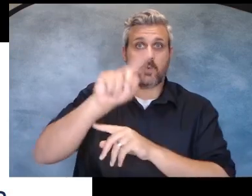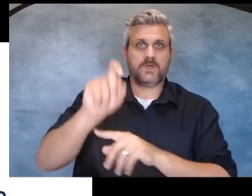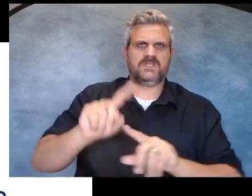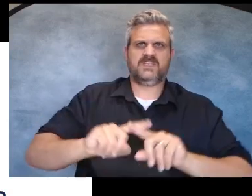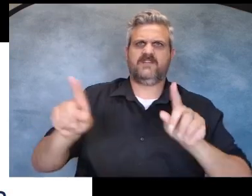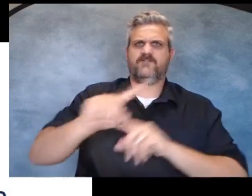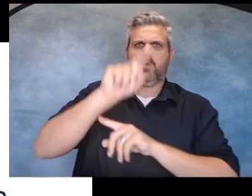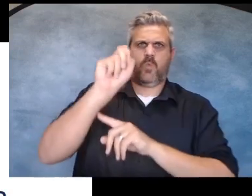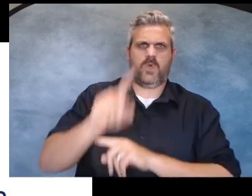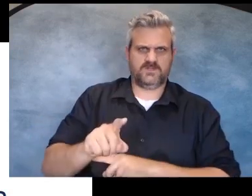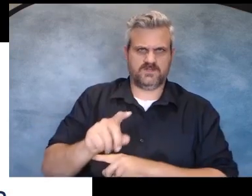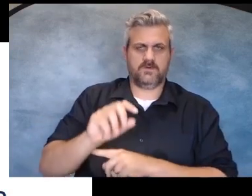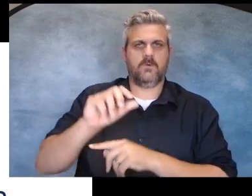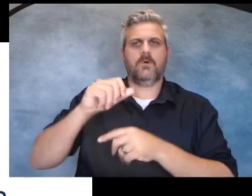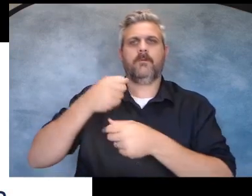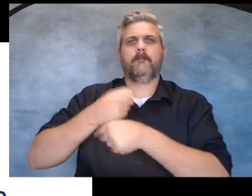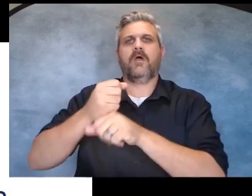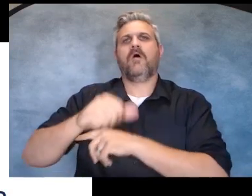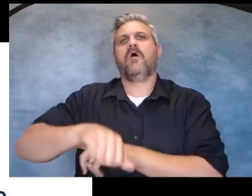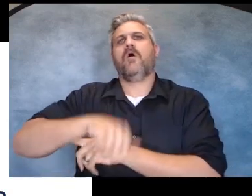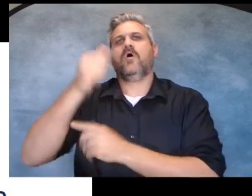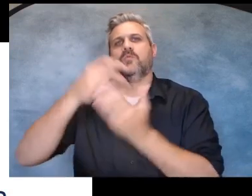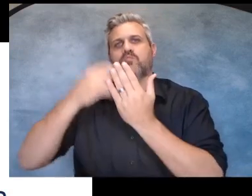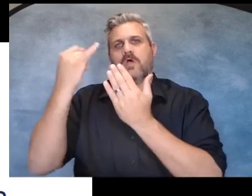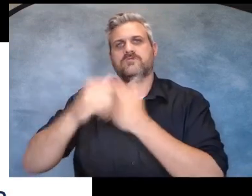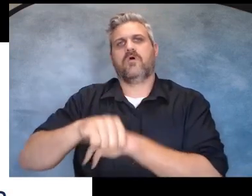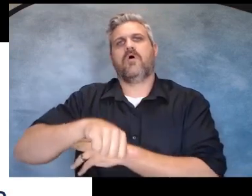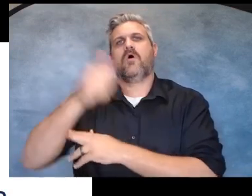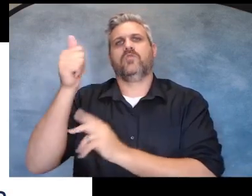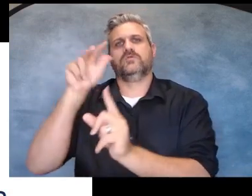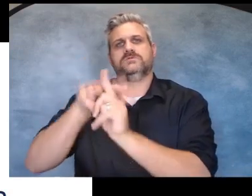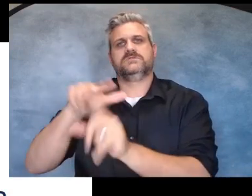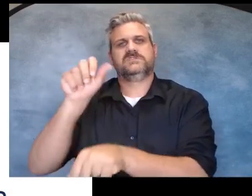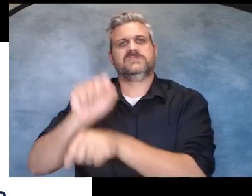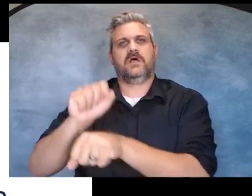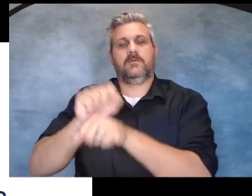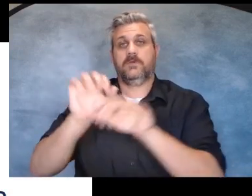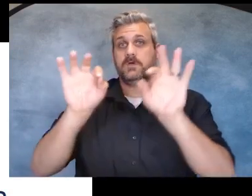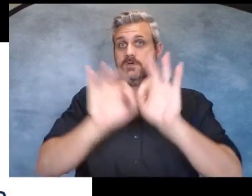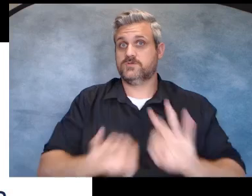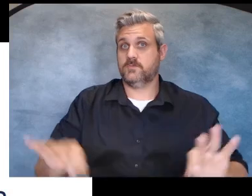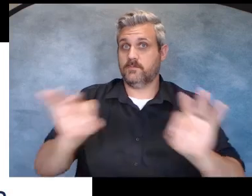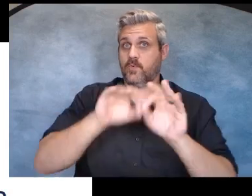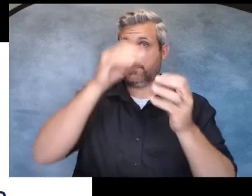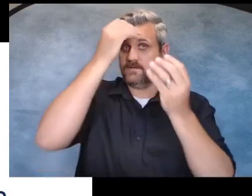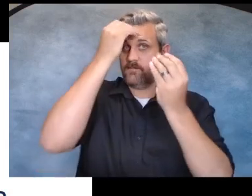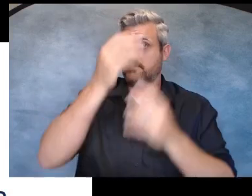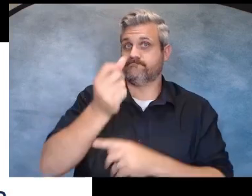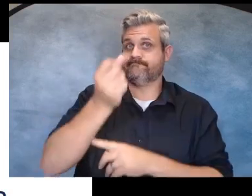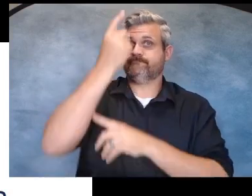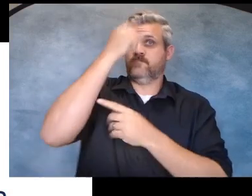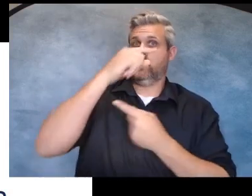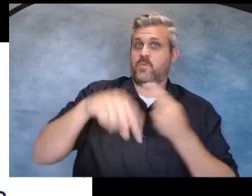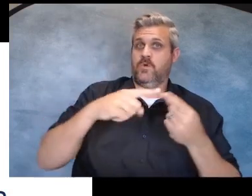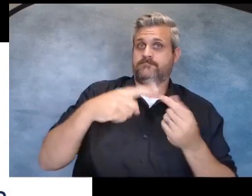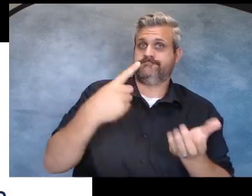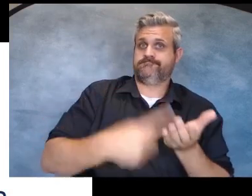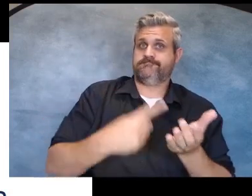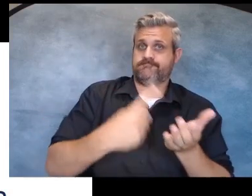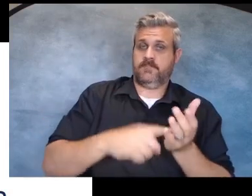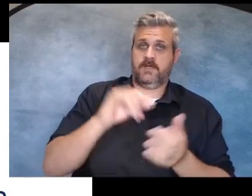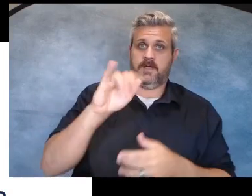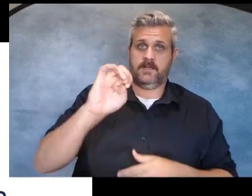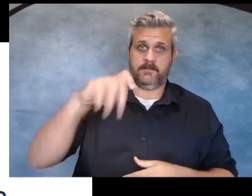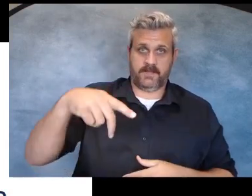test questions, or create alternate projects or assignments. This is important information to understand when discussing a